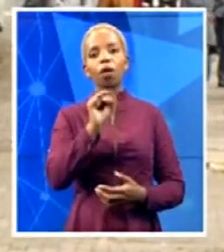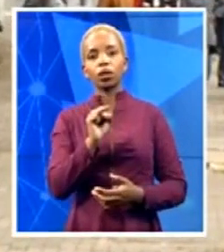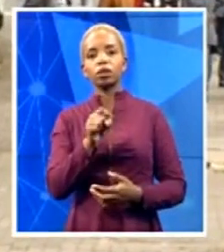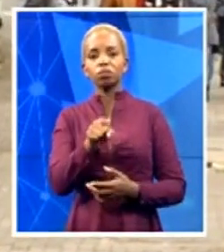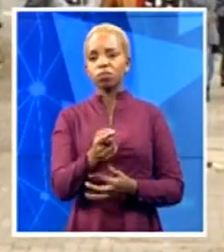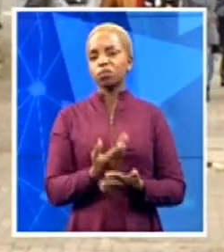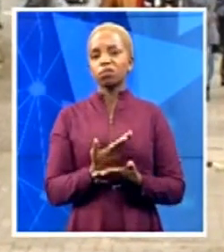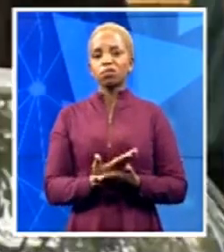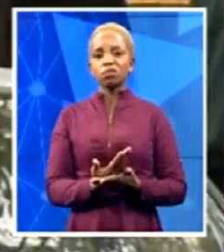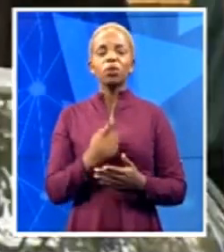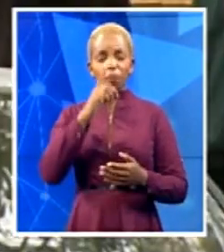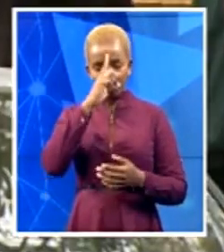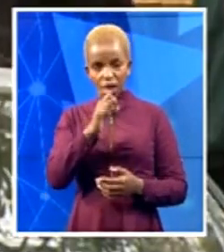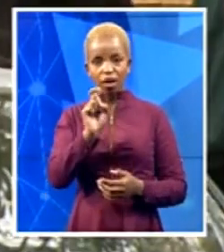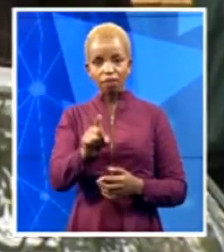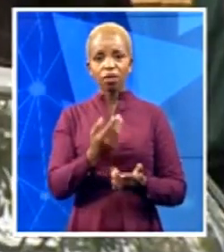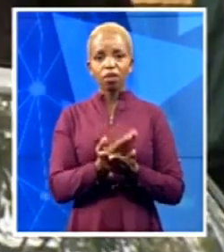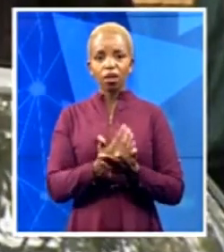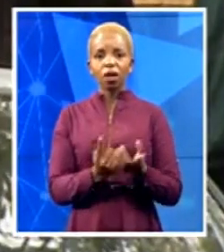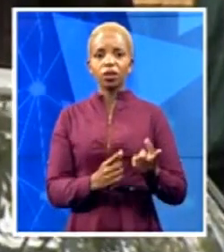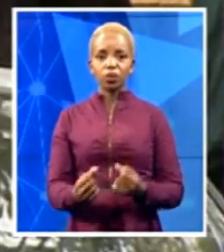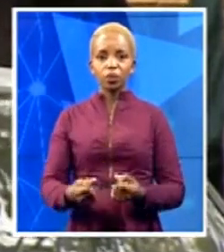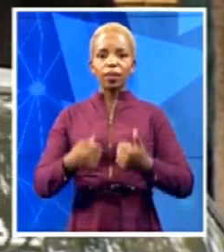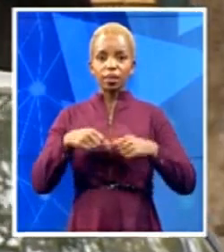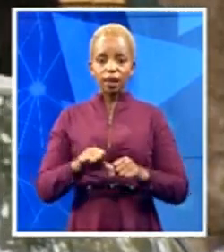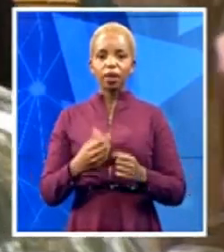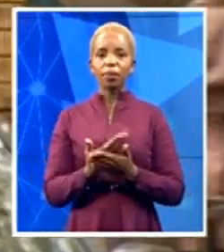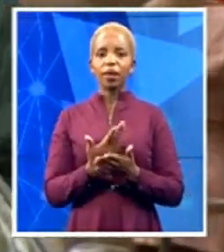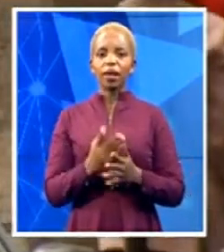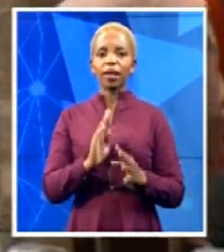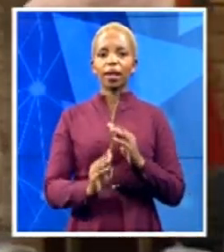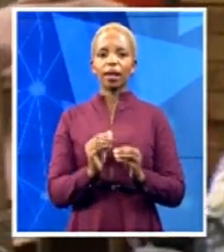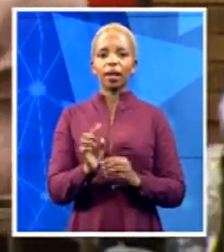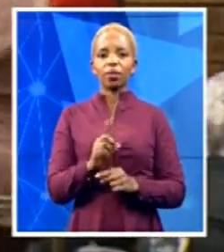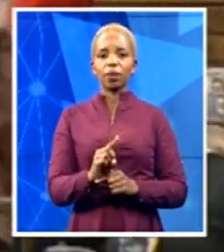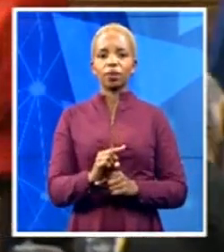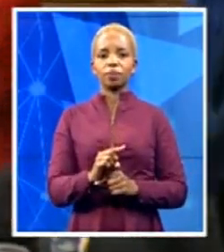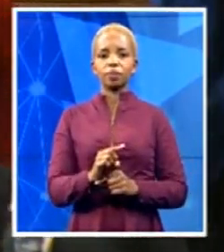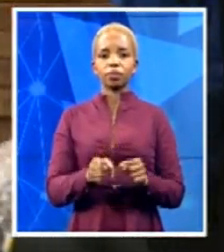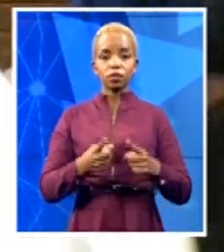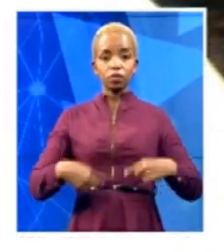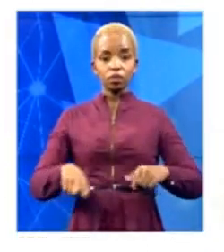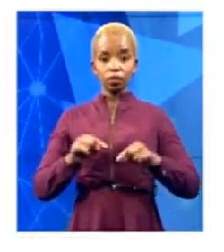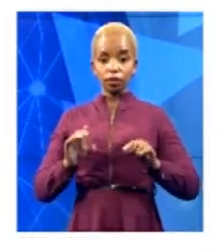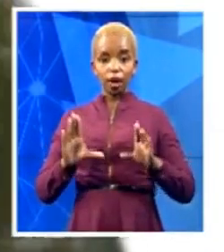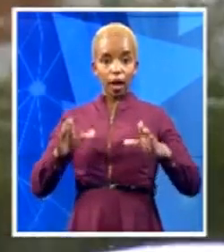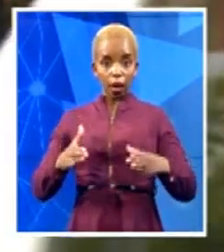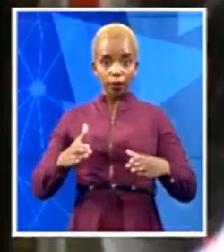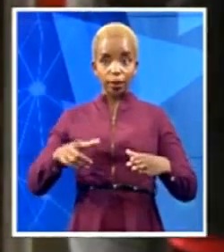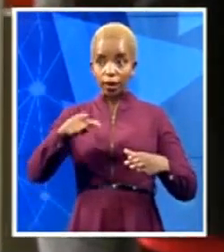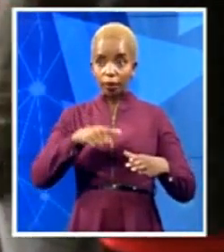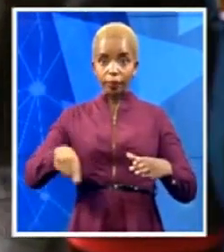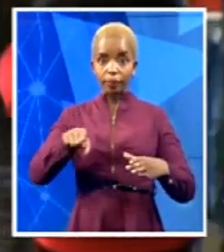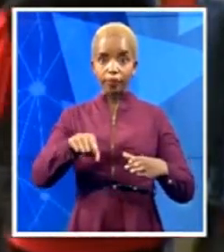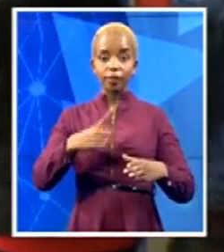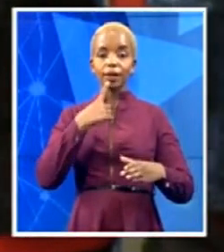can then create a template for which of the sectors, as the President himself has said, we need to start working over the coming days